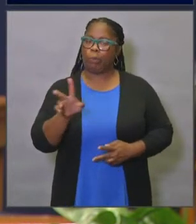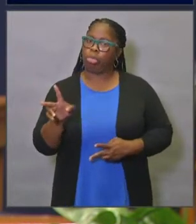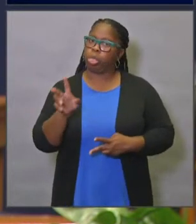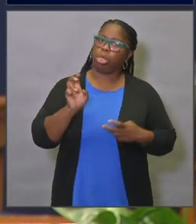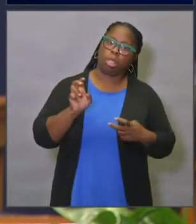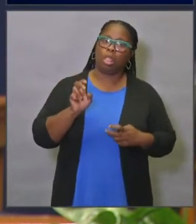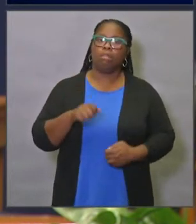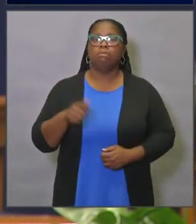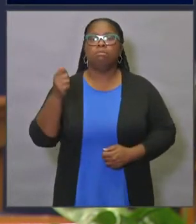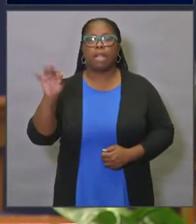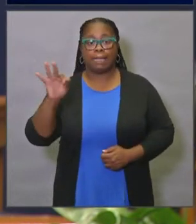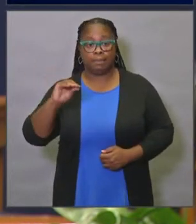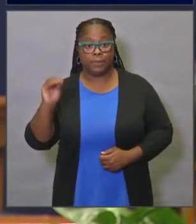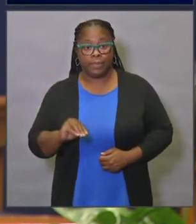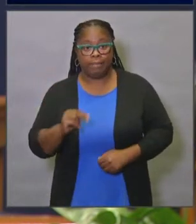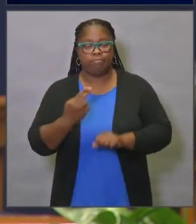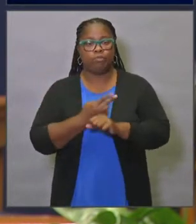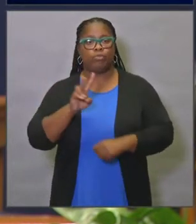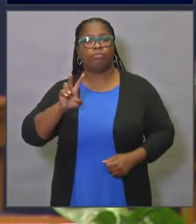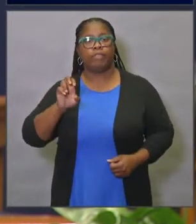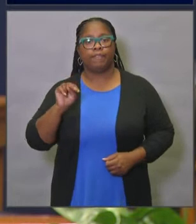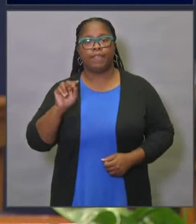and 19% are on ventilators.